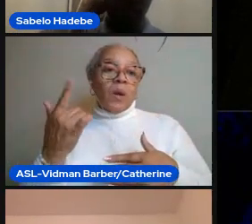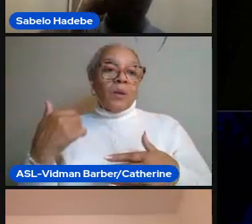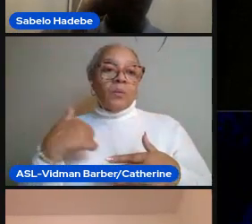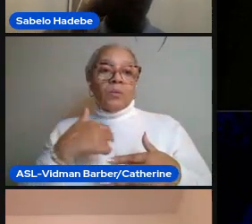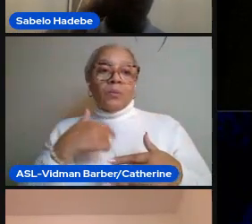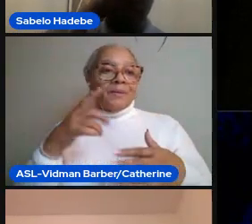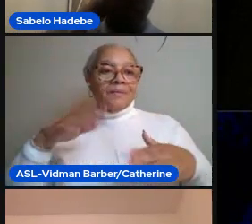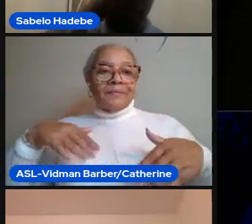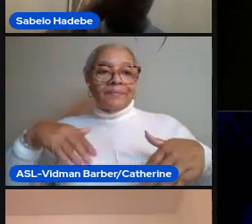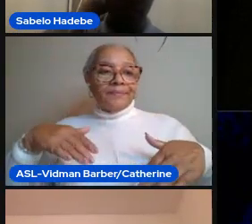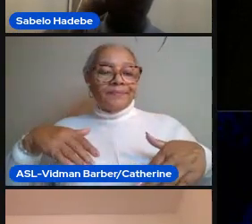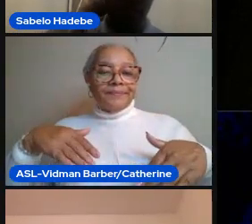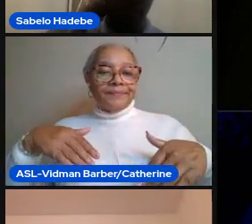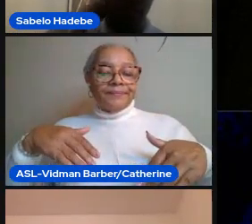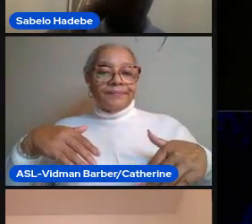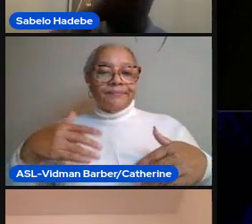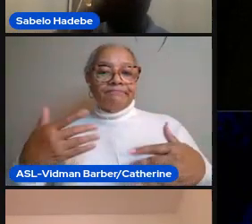haven't.